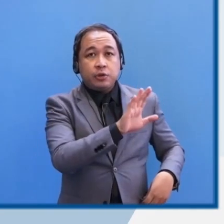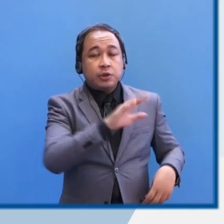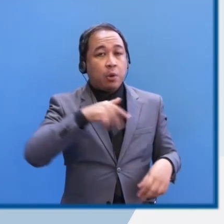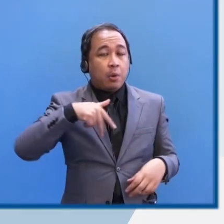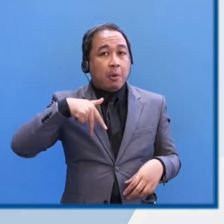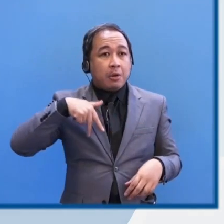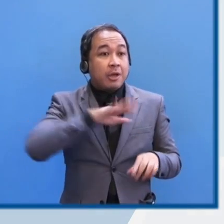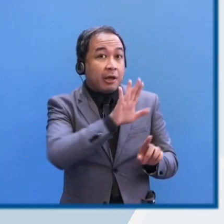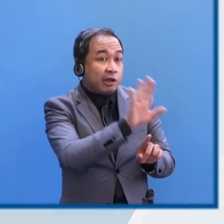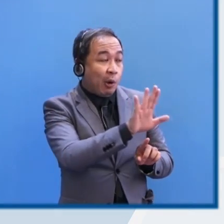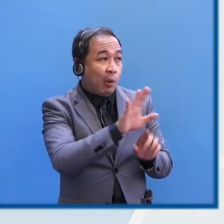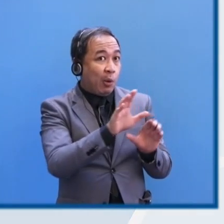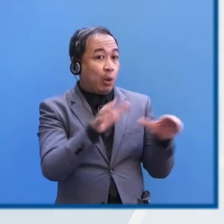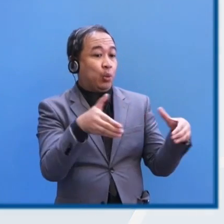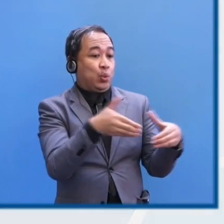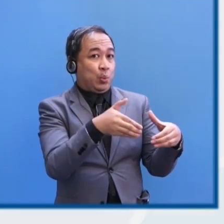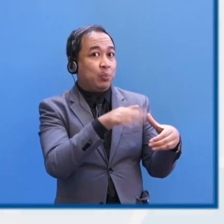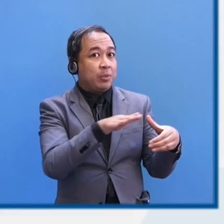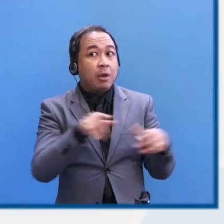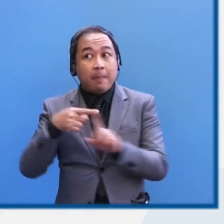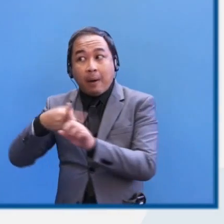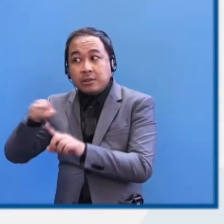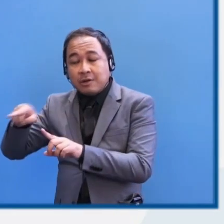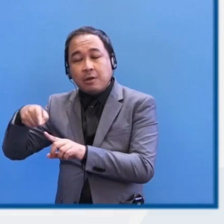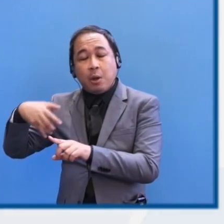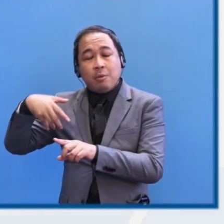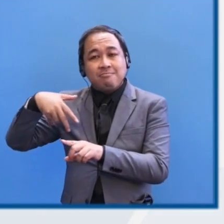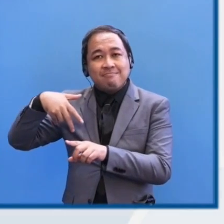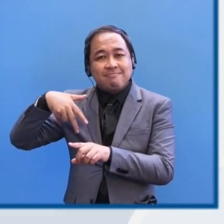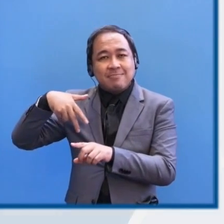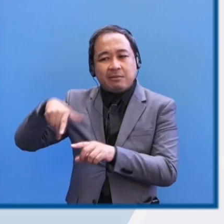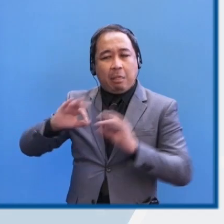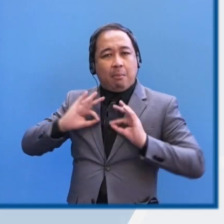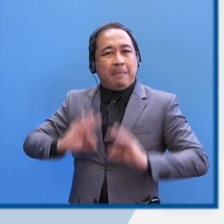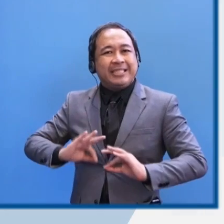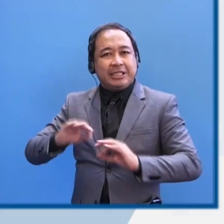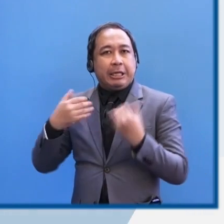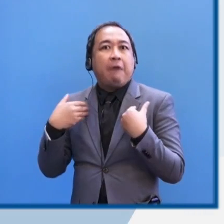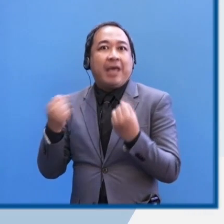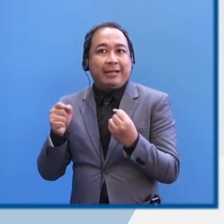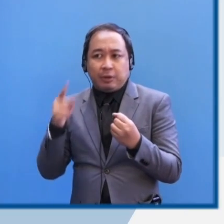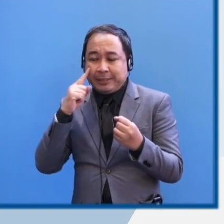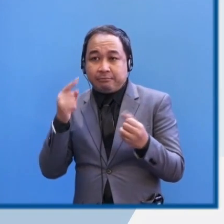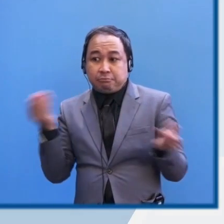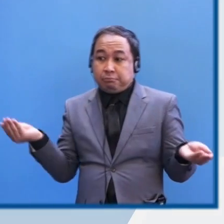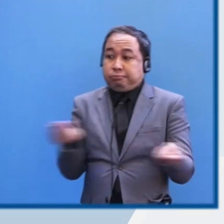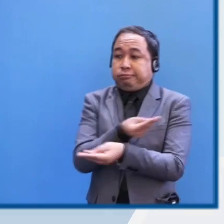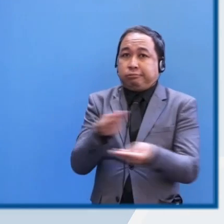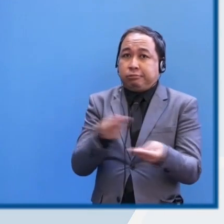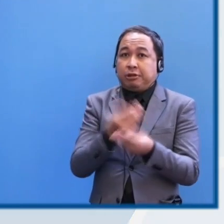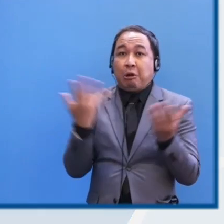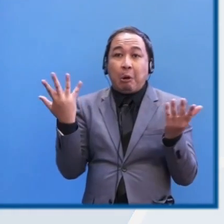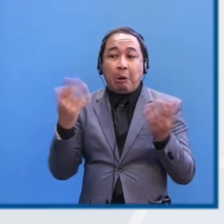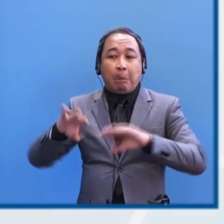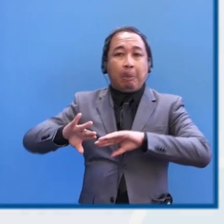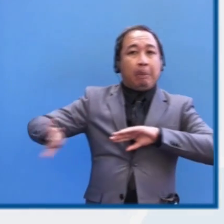Health? Yes, I think in Sudan there is the cooperative were many Ministry for Health and